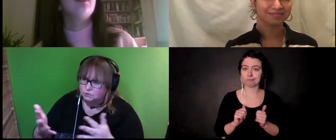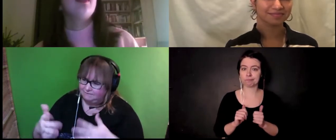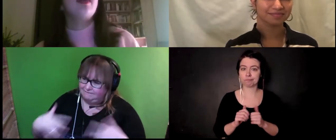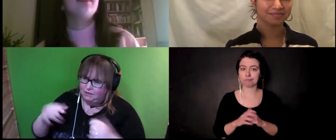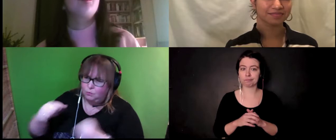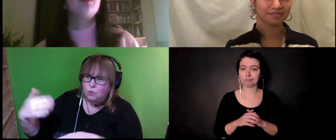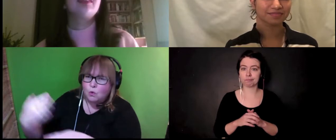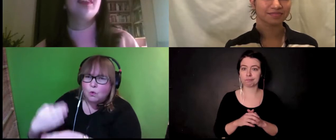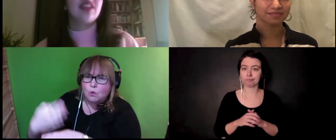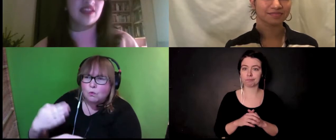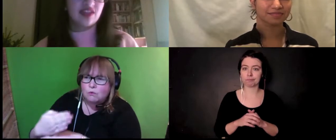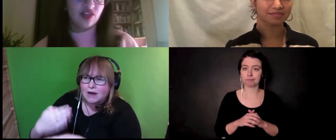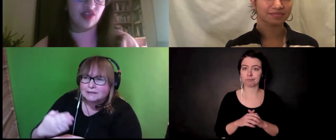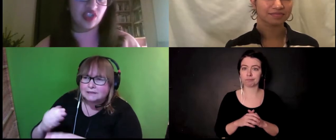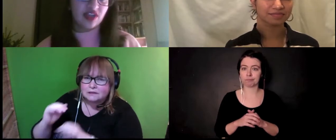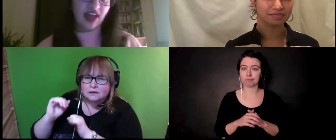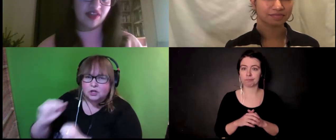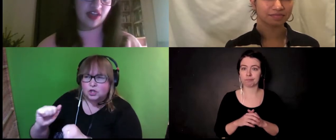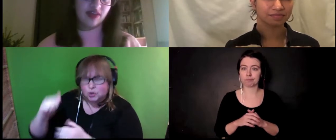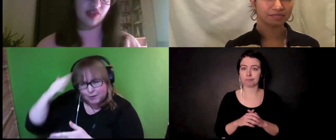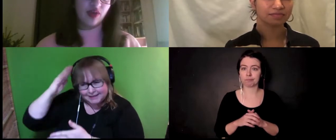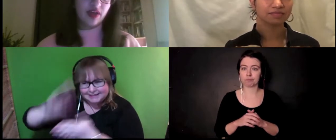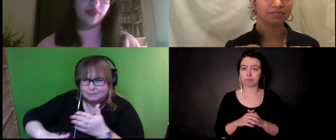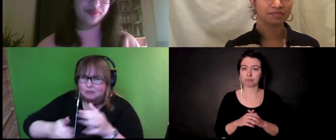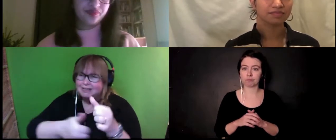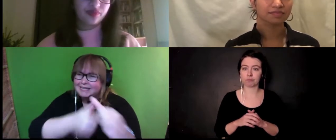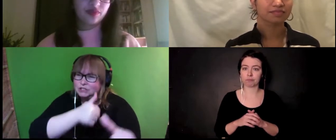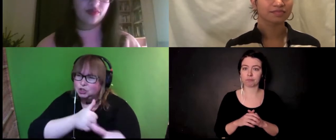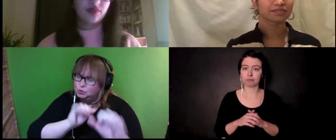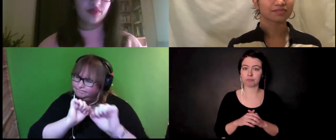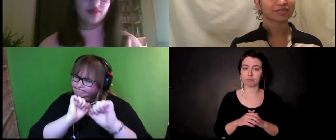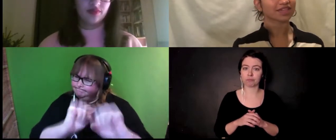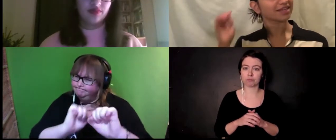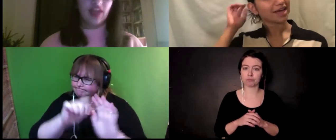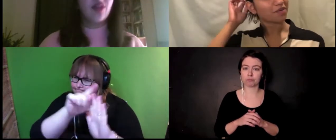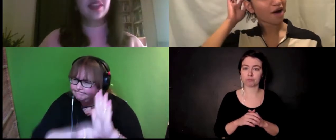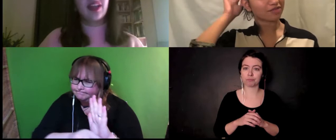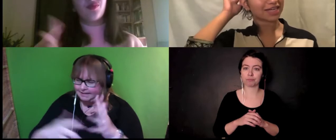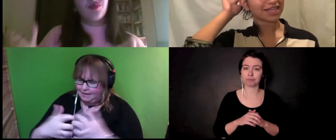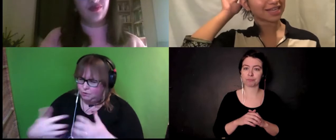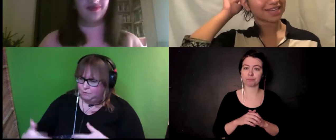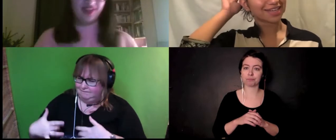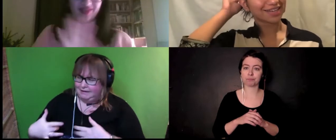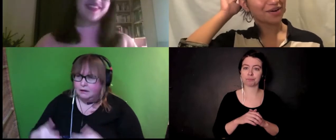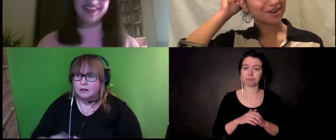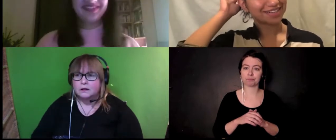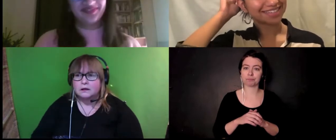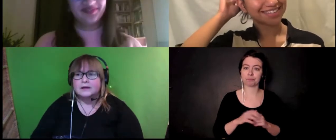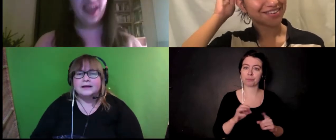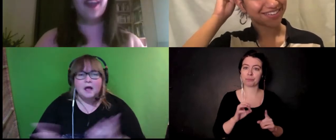were experiencing the institution at the time as well. Yeah, and well, I really